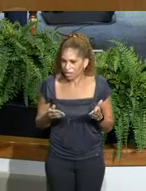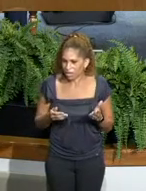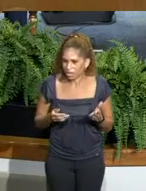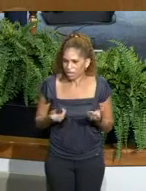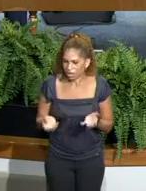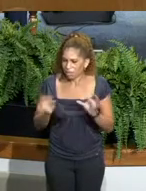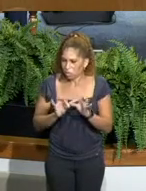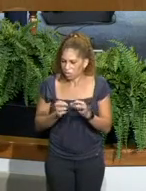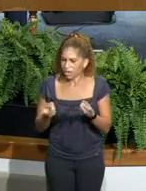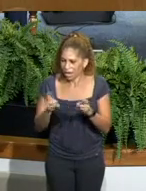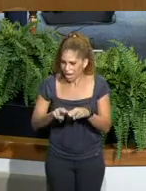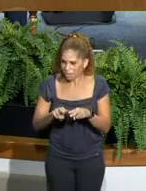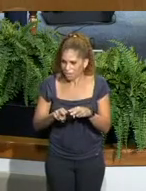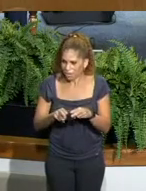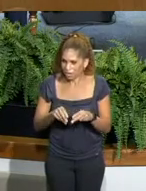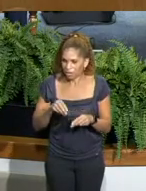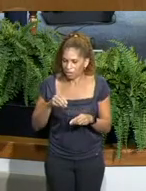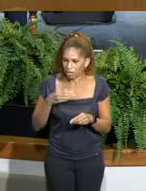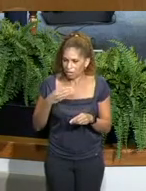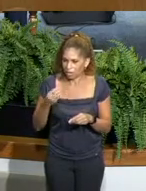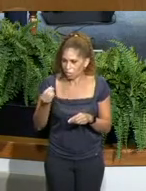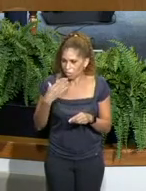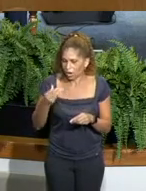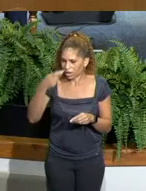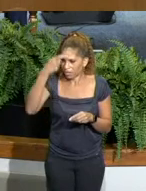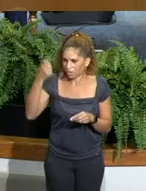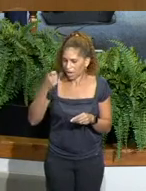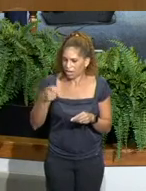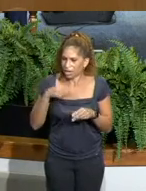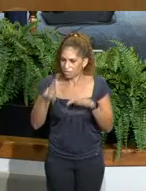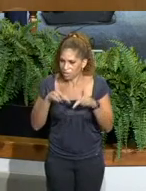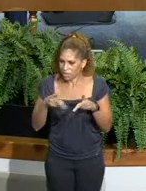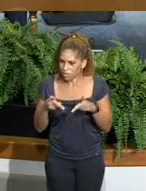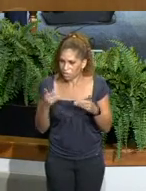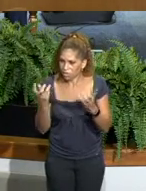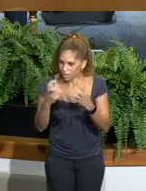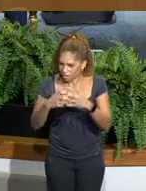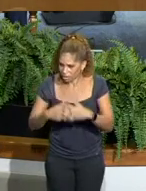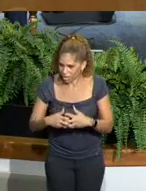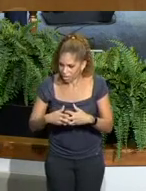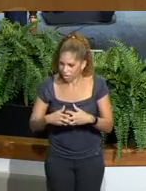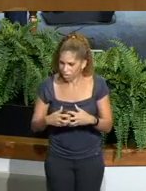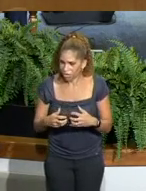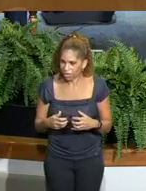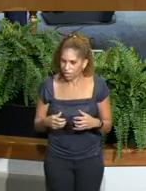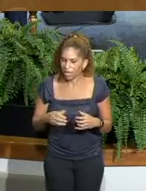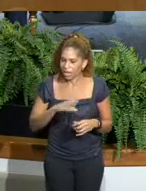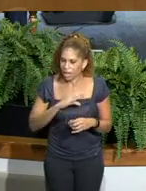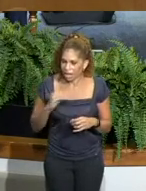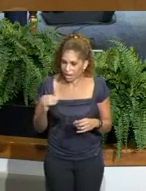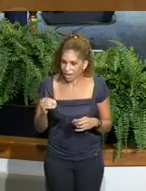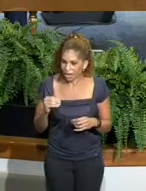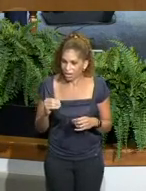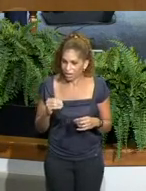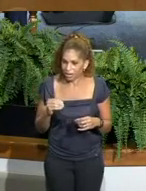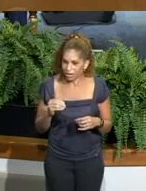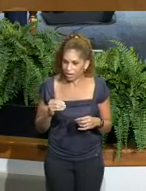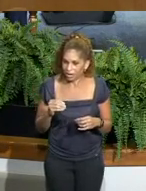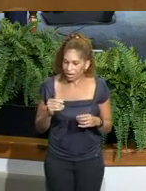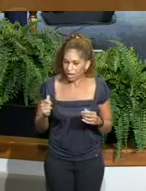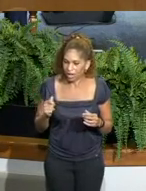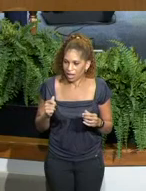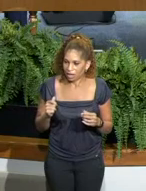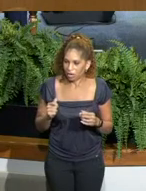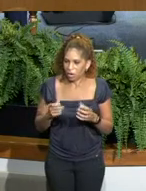Negroes and white masses into a voting bloc made up of people that threatened to drive the Southern